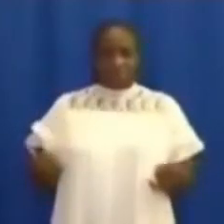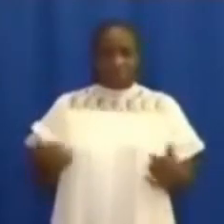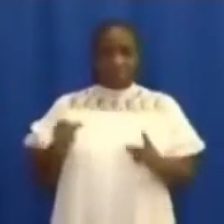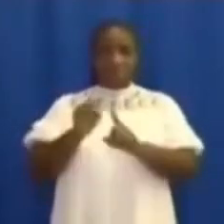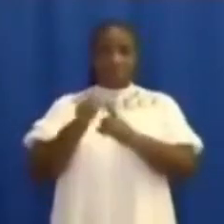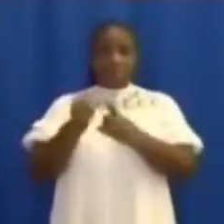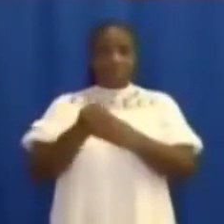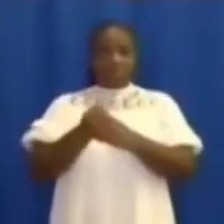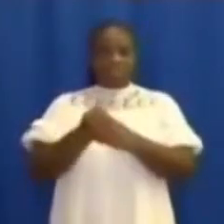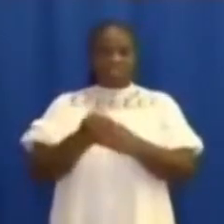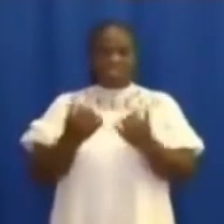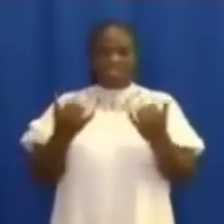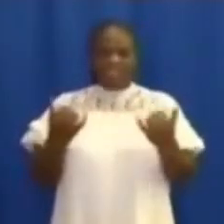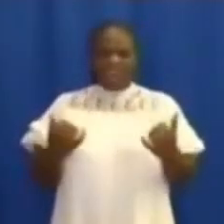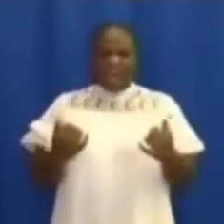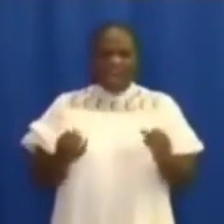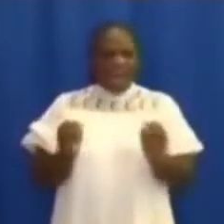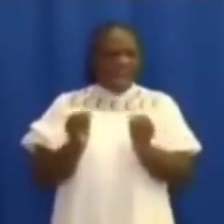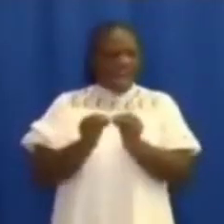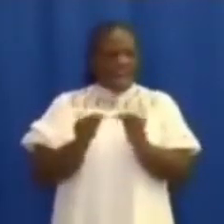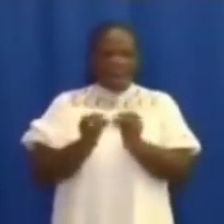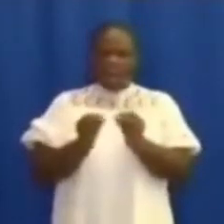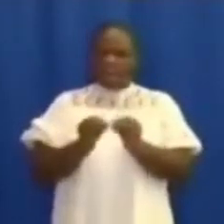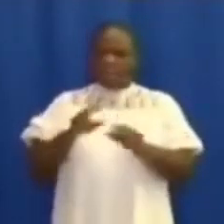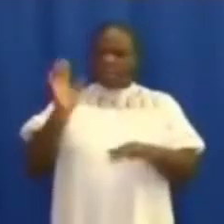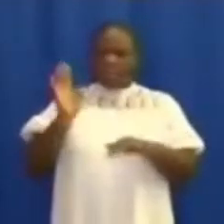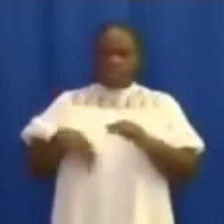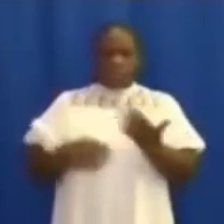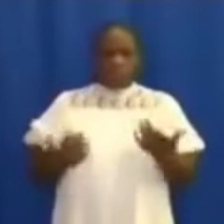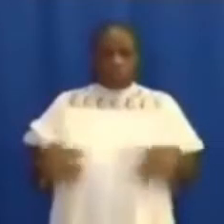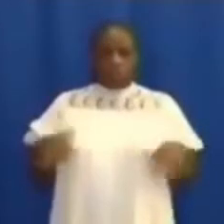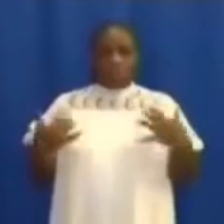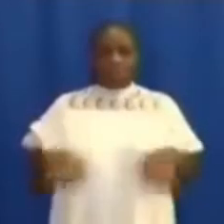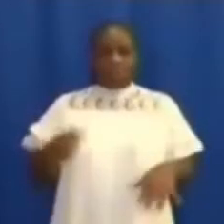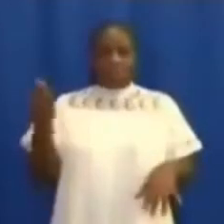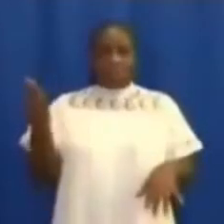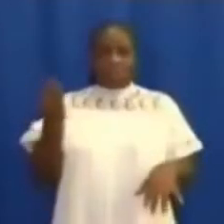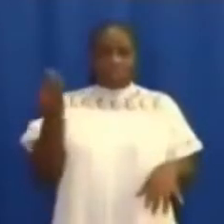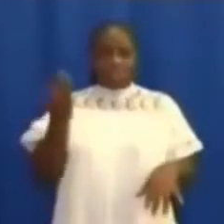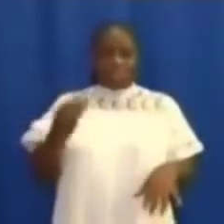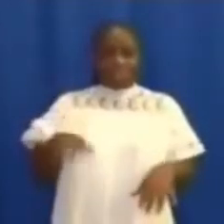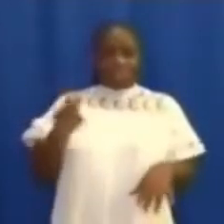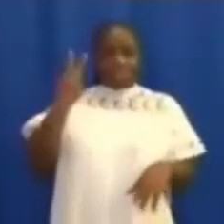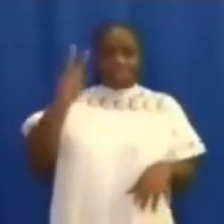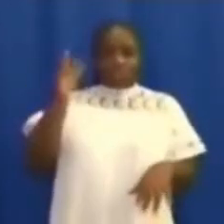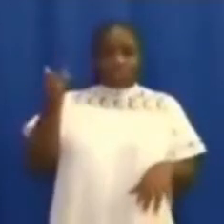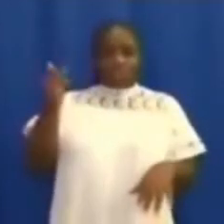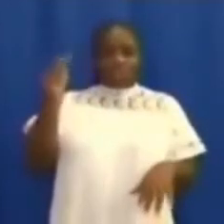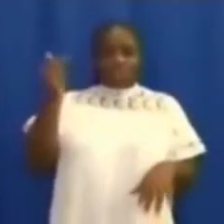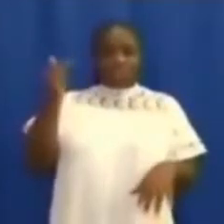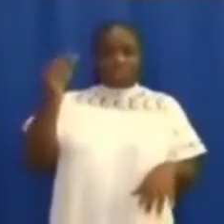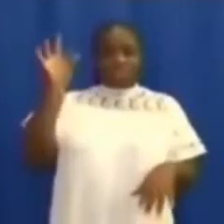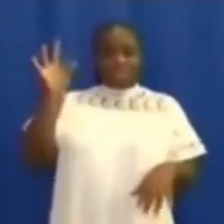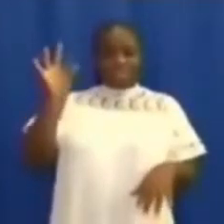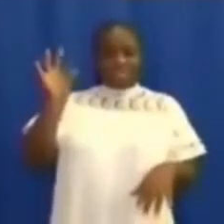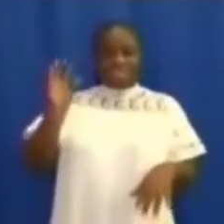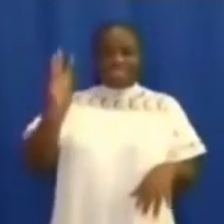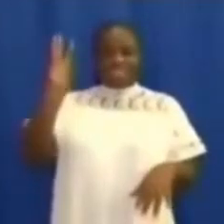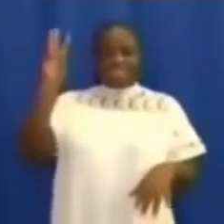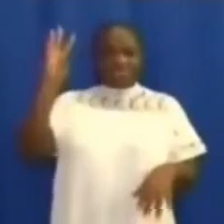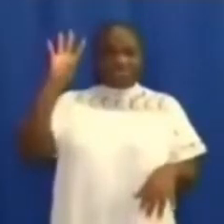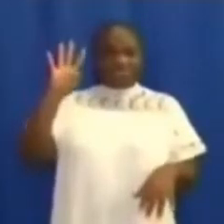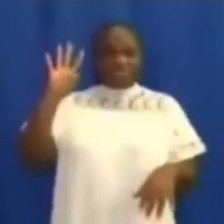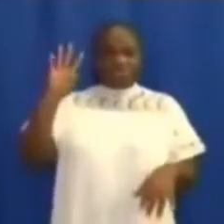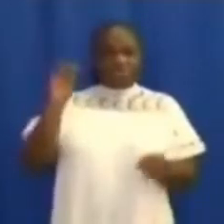situation is even worse. As of Friday, 29th January, 64 more